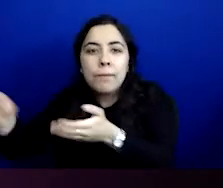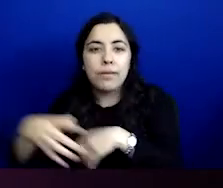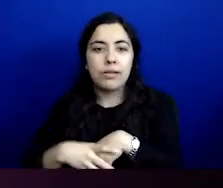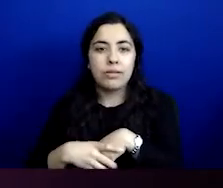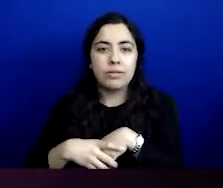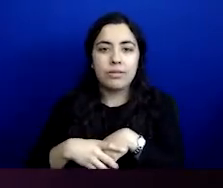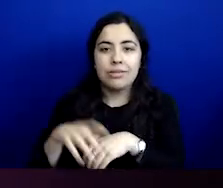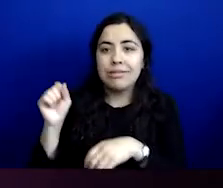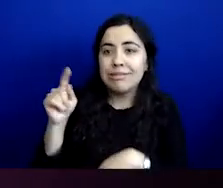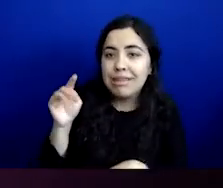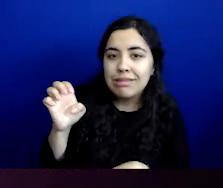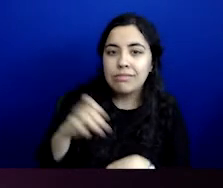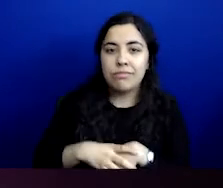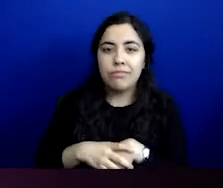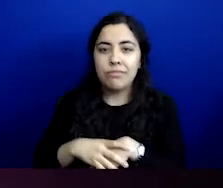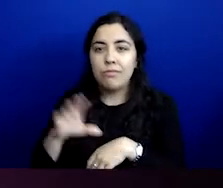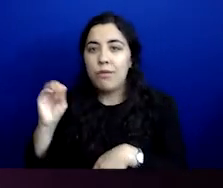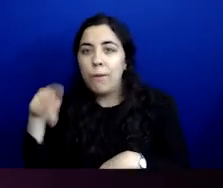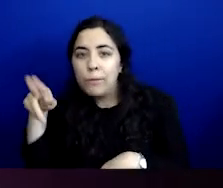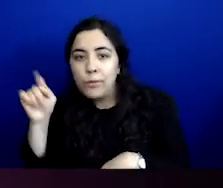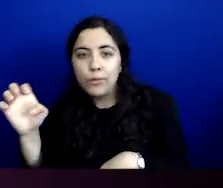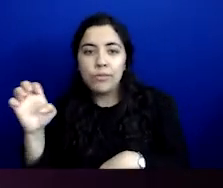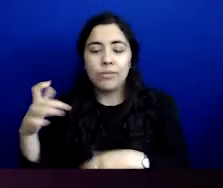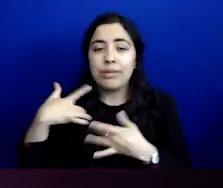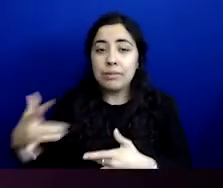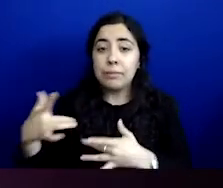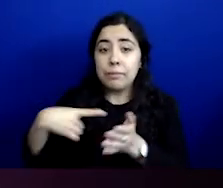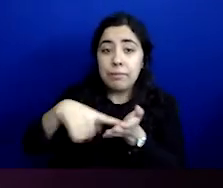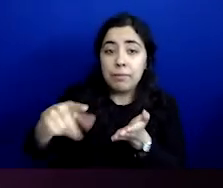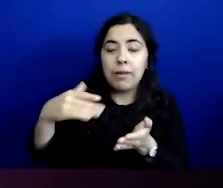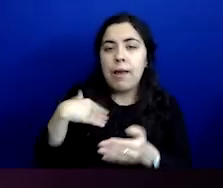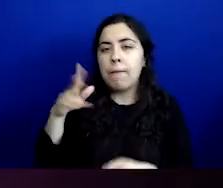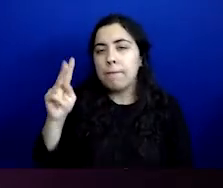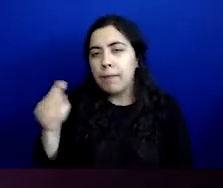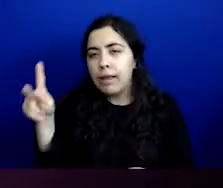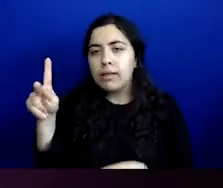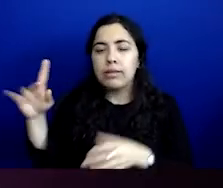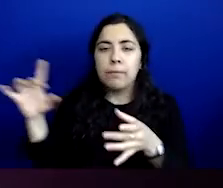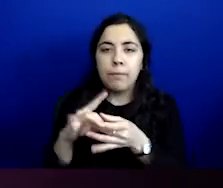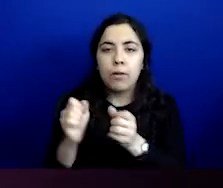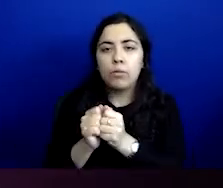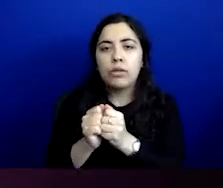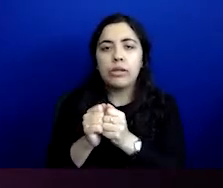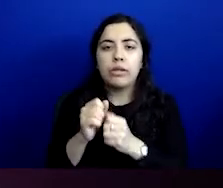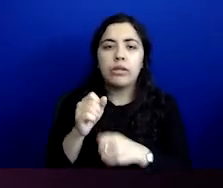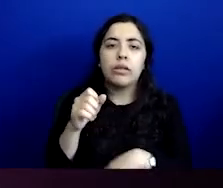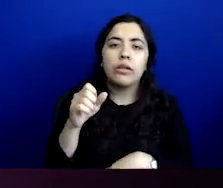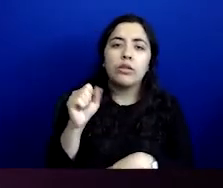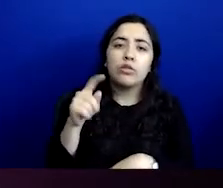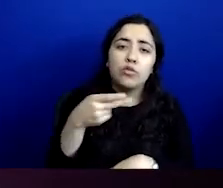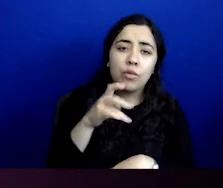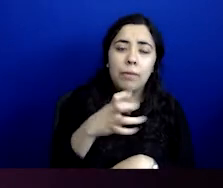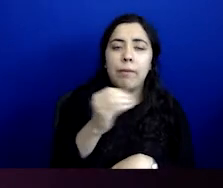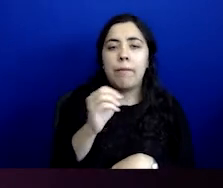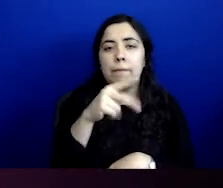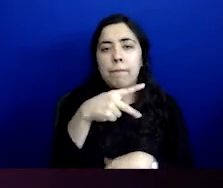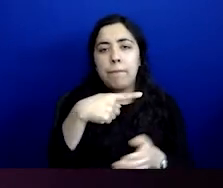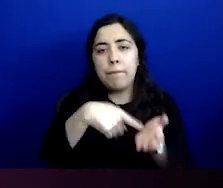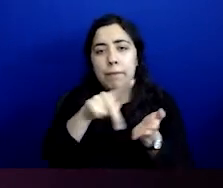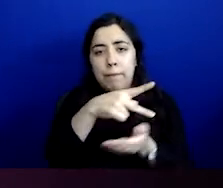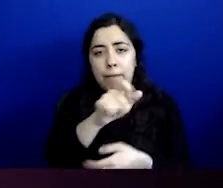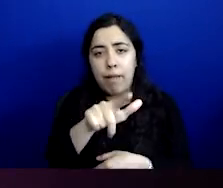compute. For payments, we typically have banks, which are often combined with things like Stripe and PayPal, which are very, very,